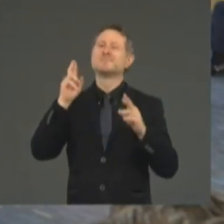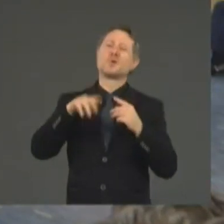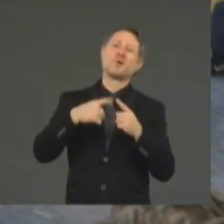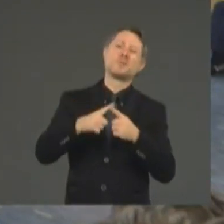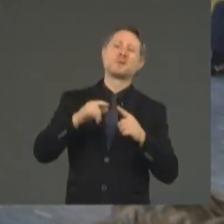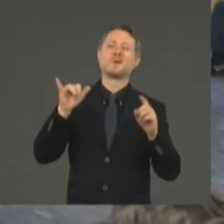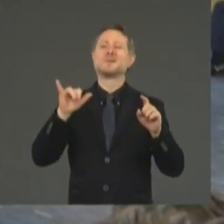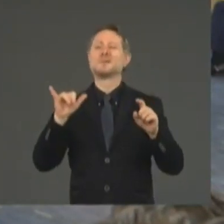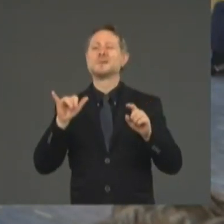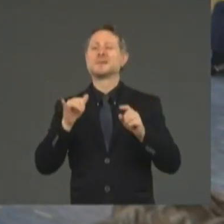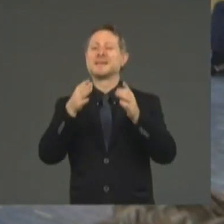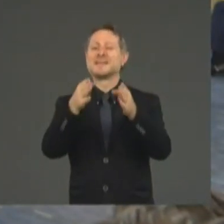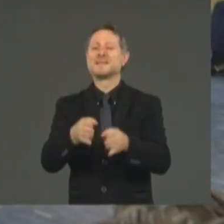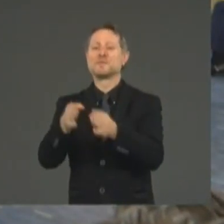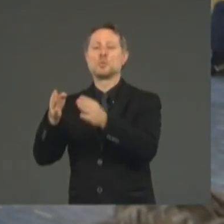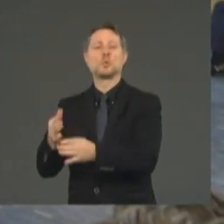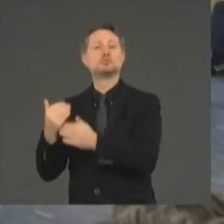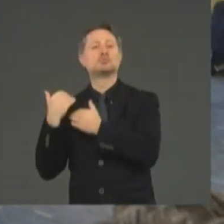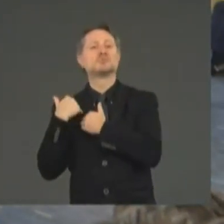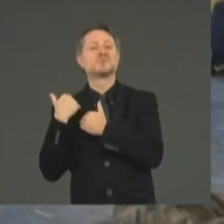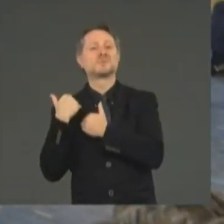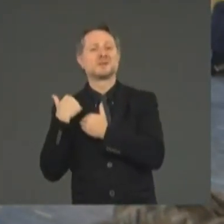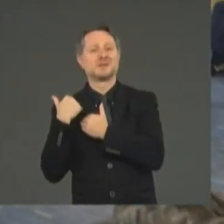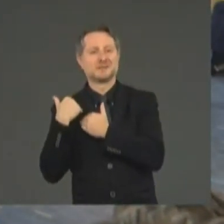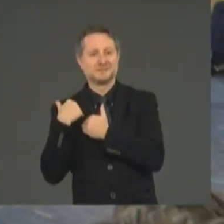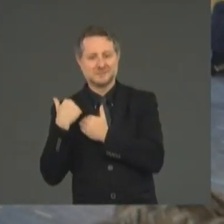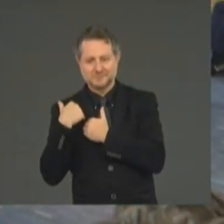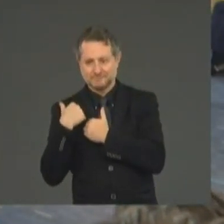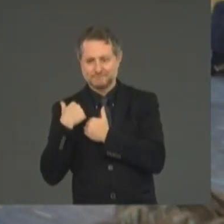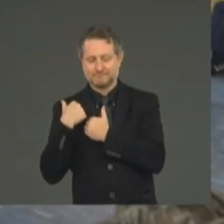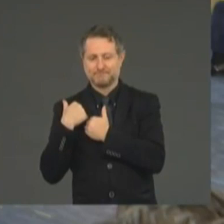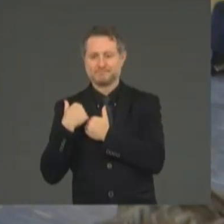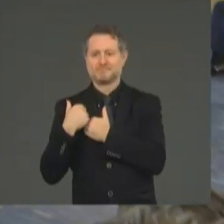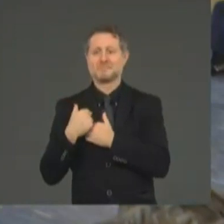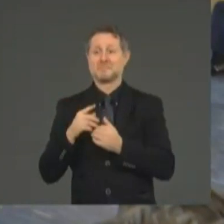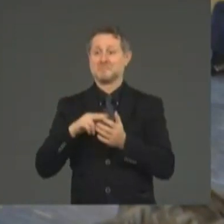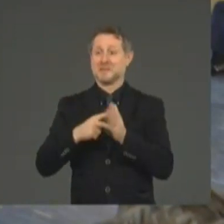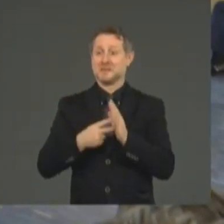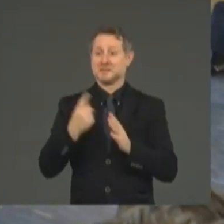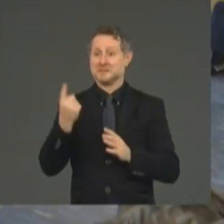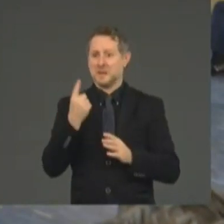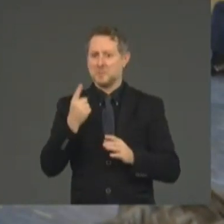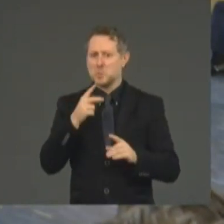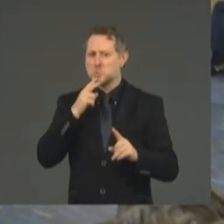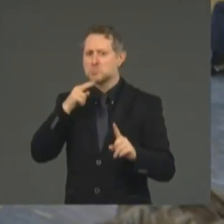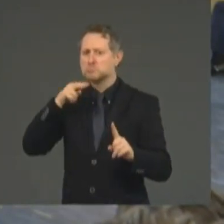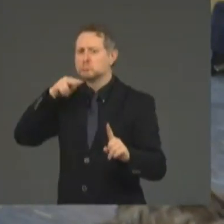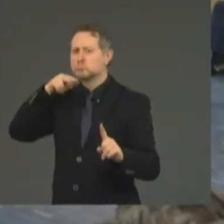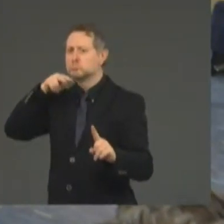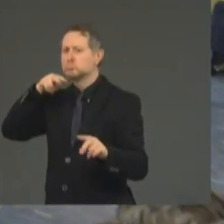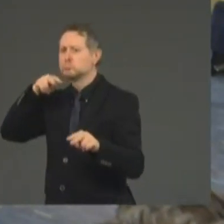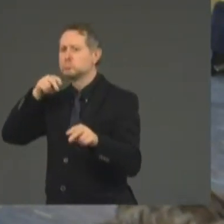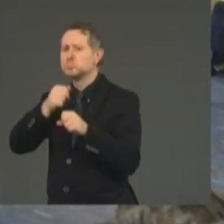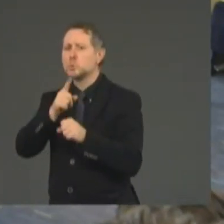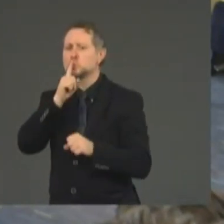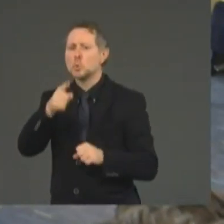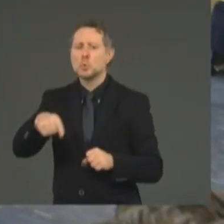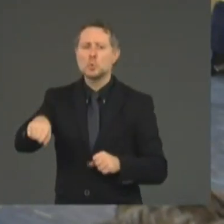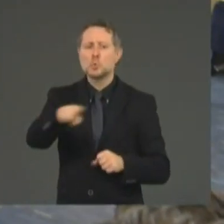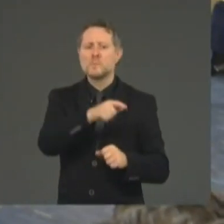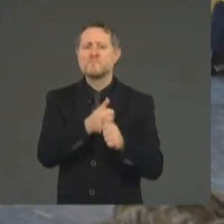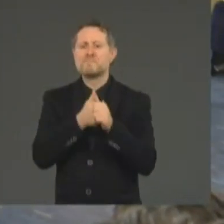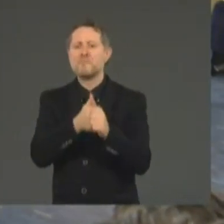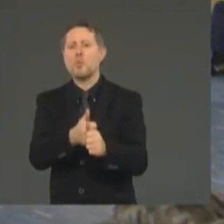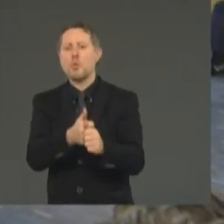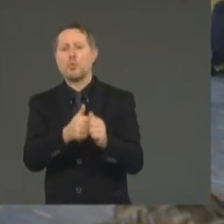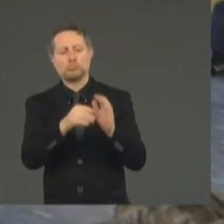owner, the bigger businesses. Is someone going to come in and be that kind of watchdog to see that some of these precautions are being taken? Because I think there's